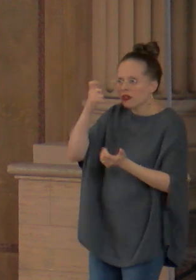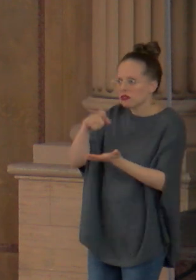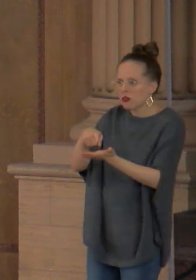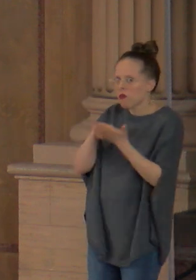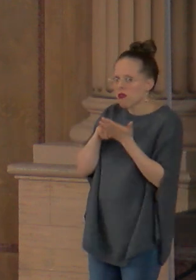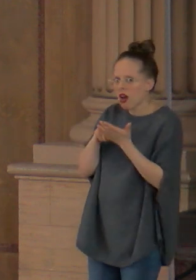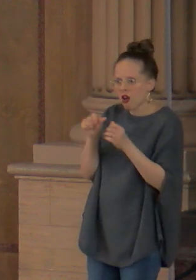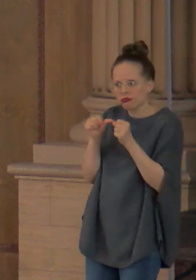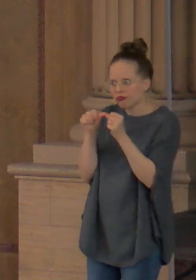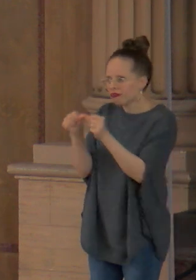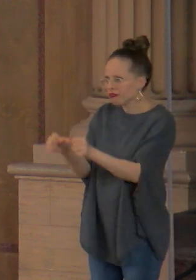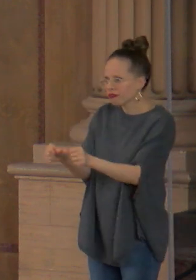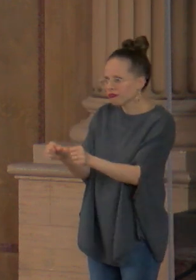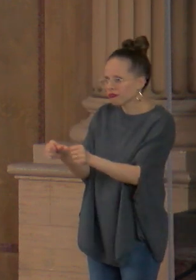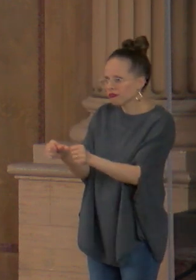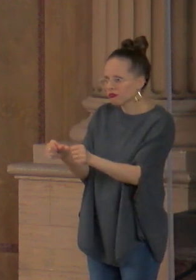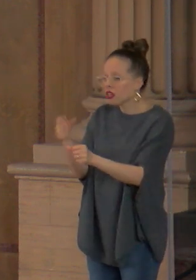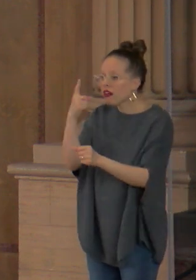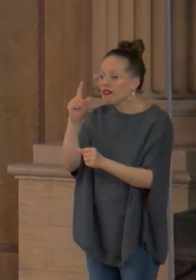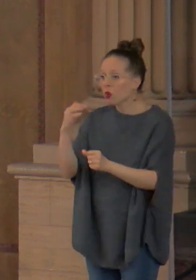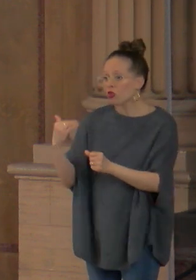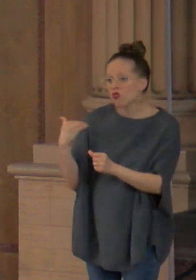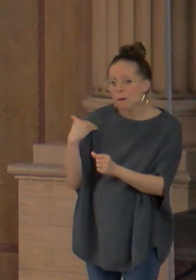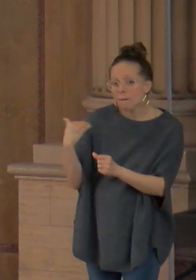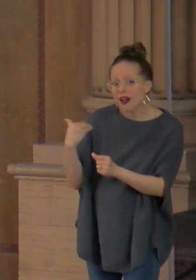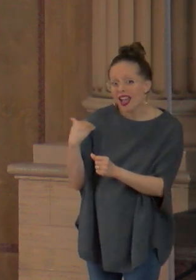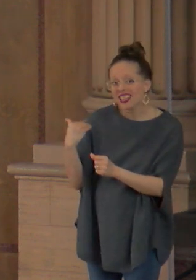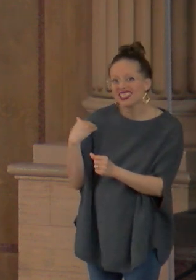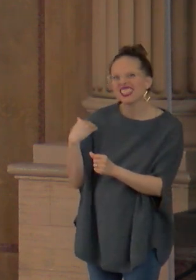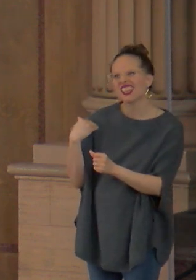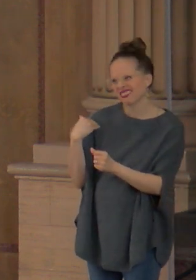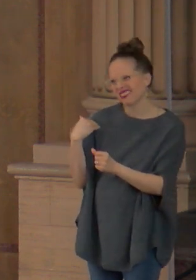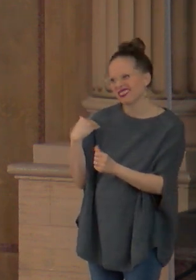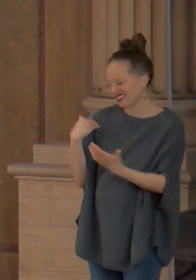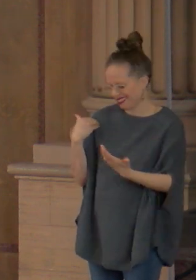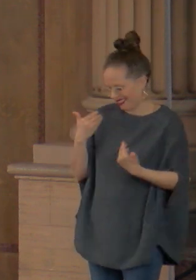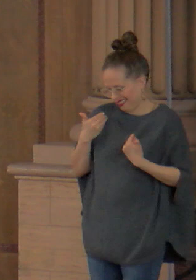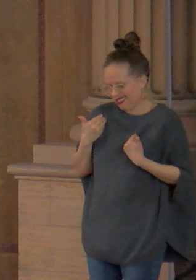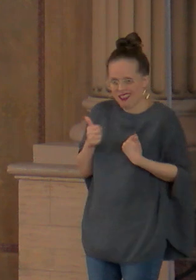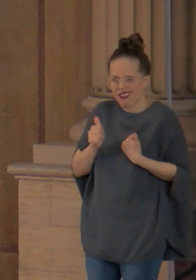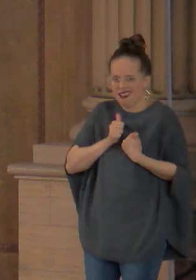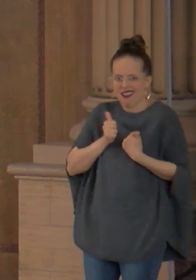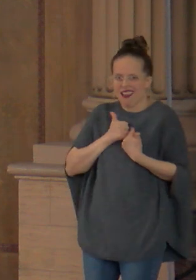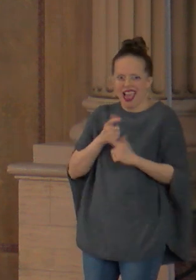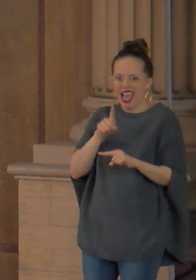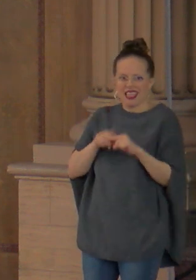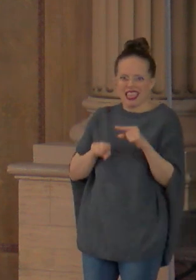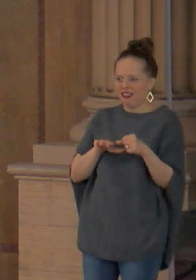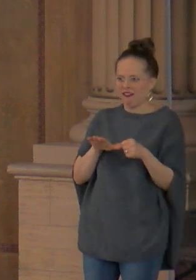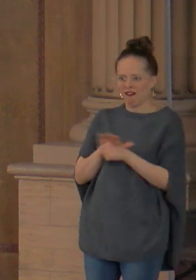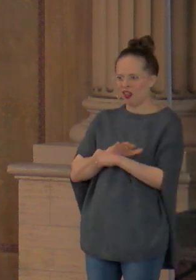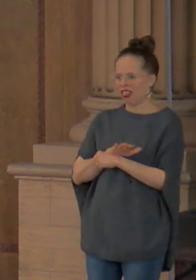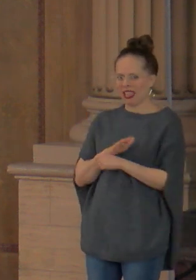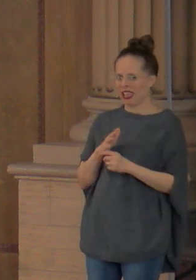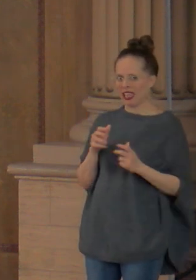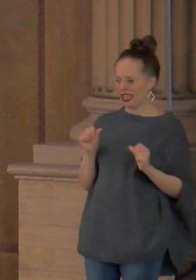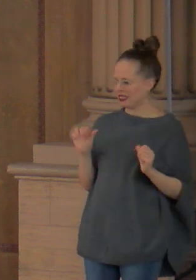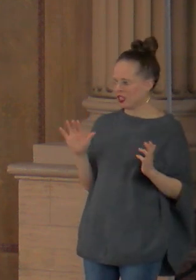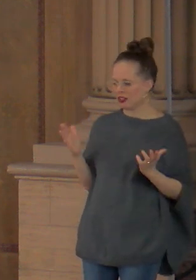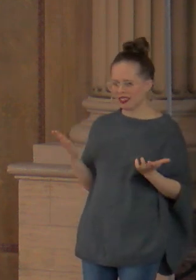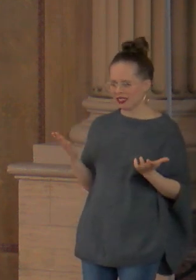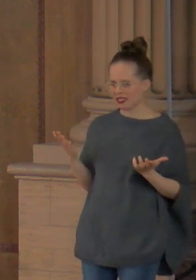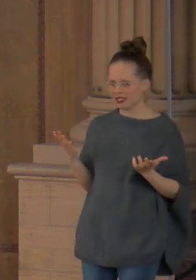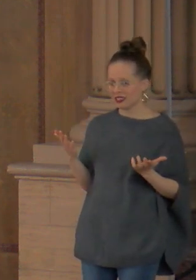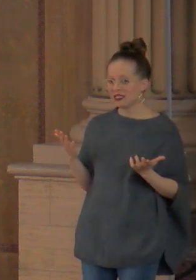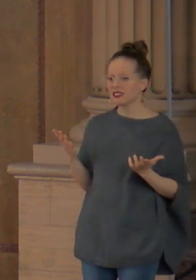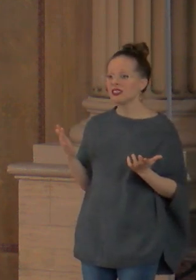but also to remind us that there's nothing we can do to fully atone. But then Jesus came and from the cross